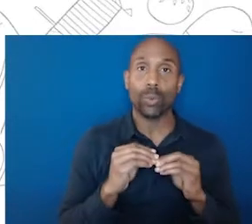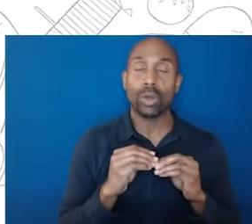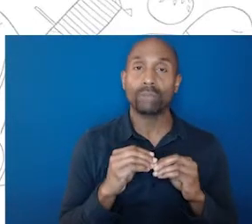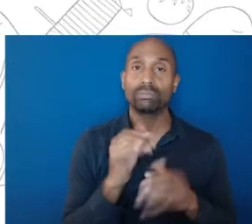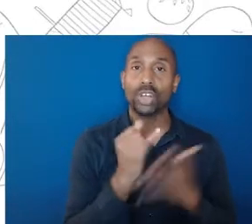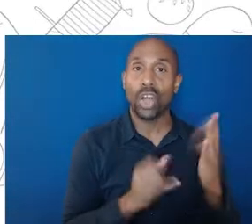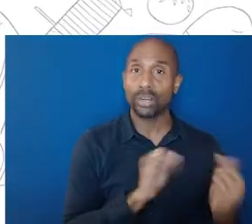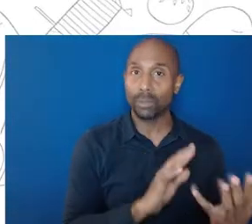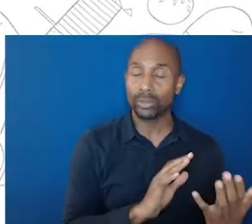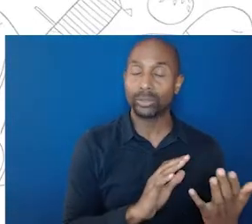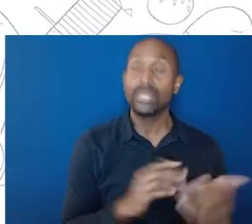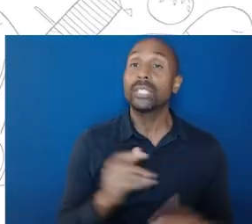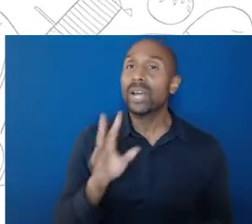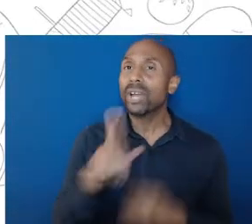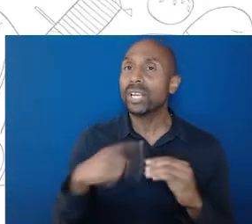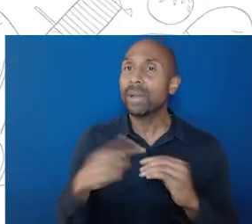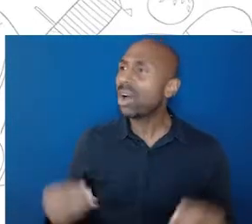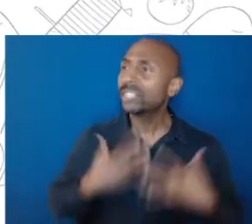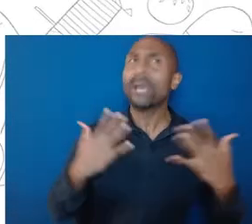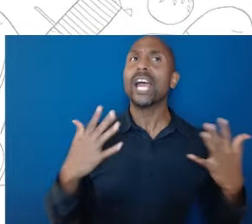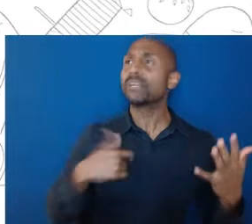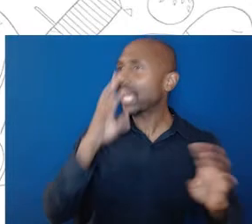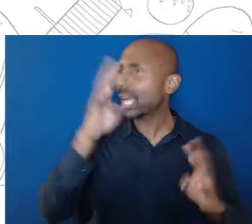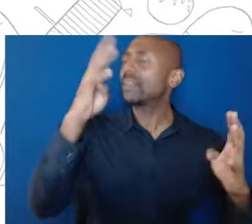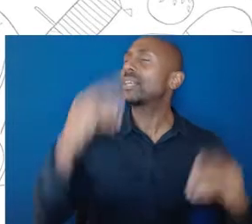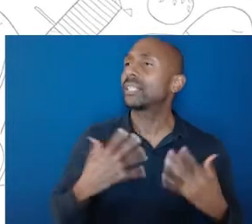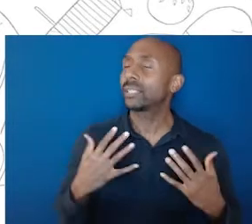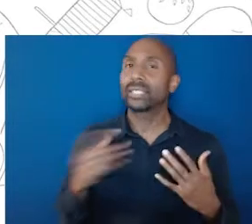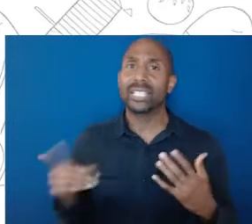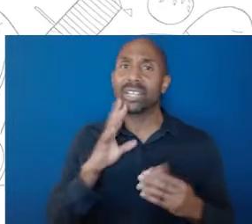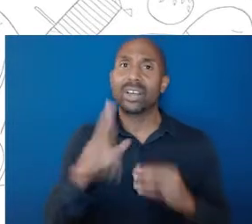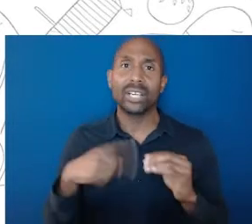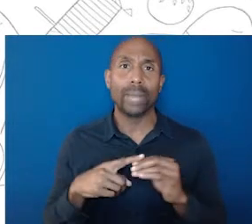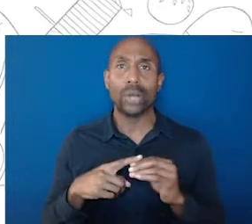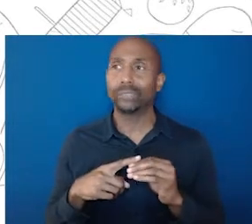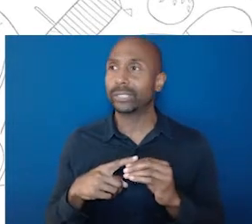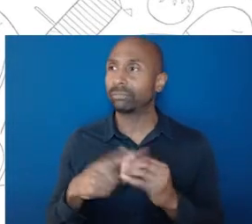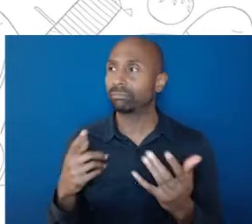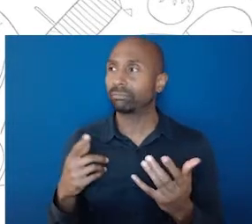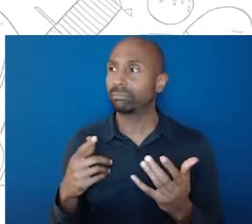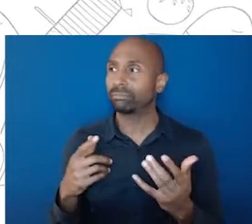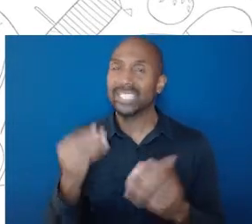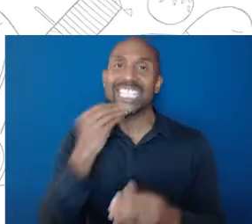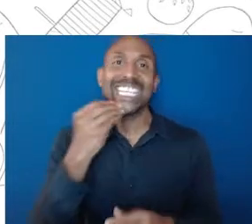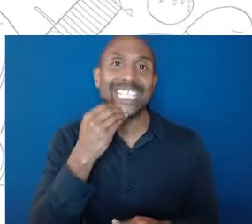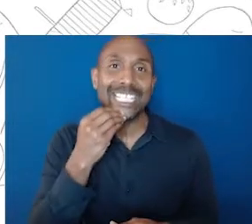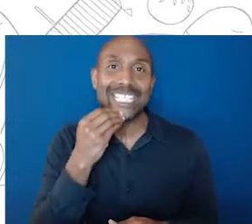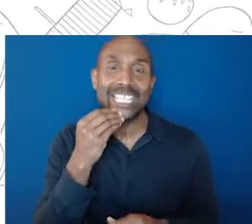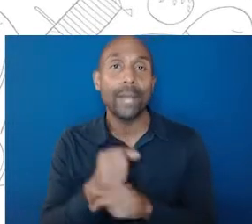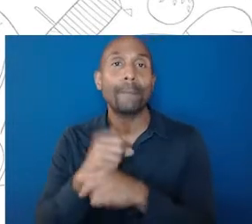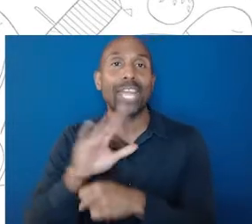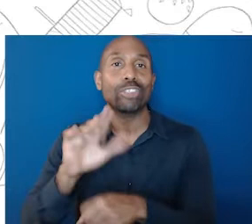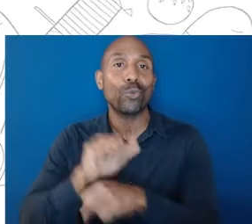being inspired and he was talking about like the realities of eating, right? Like making to eat. Right. It just was